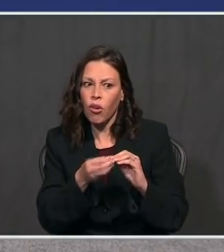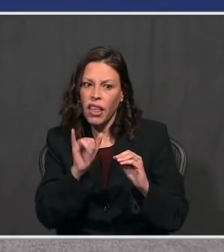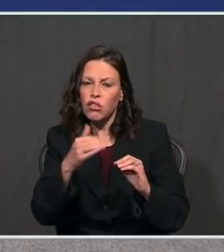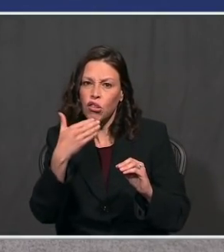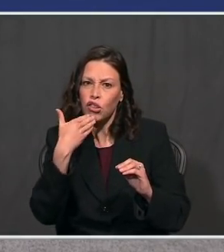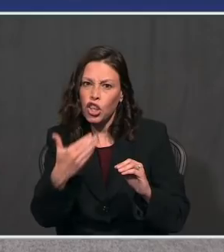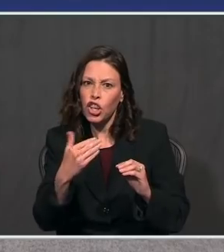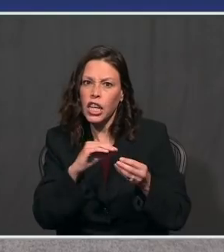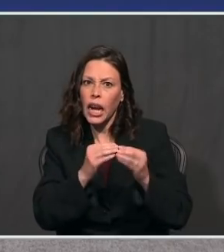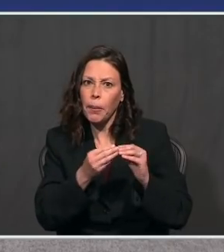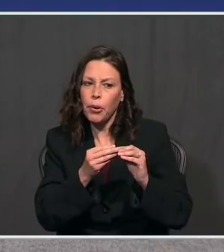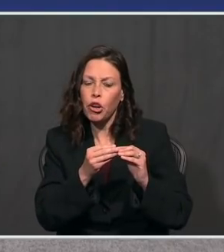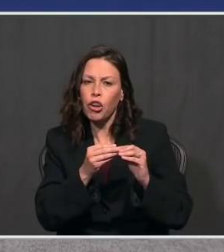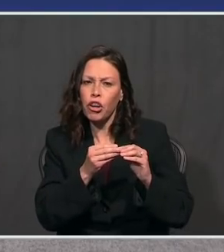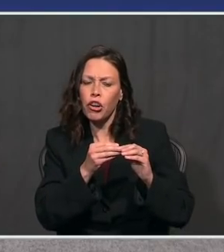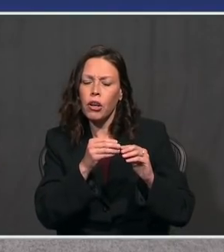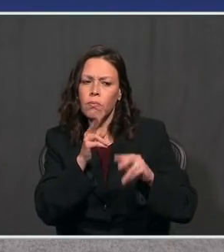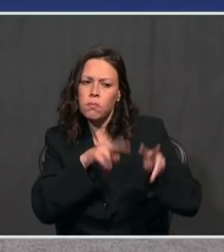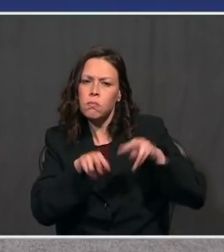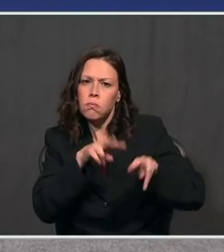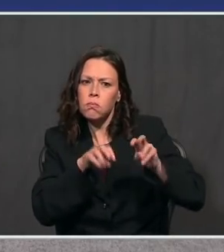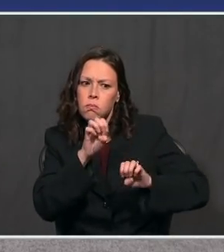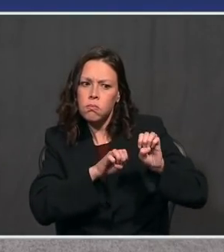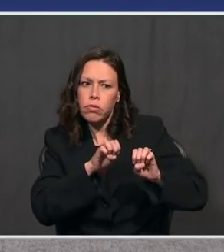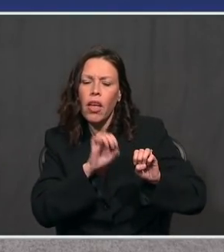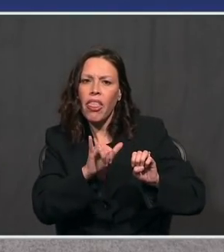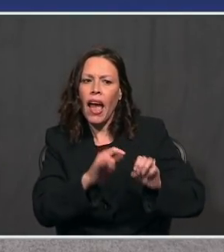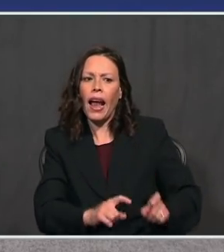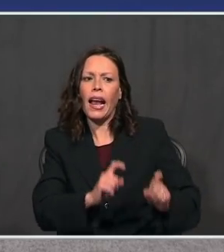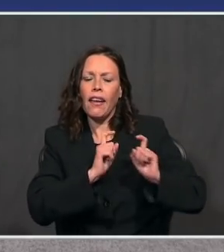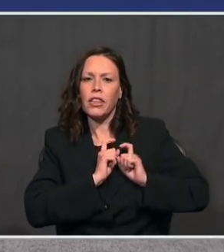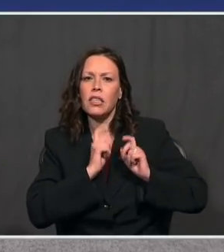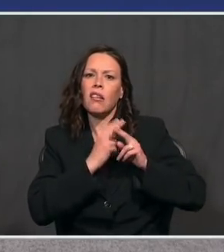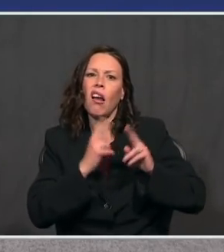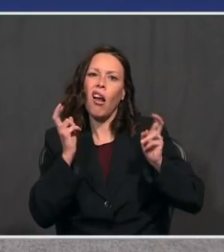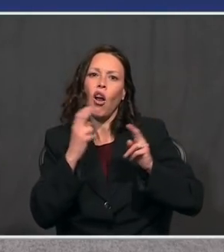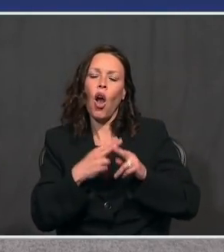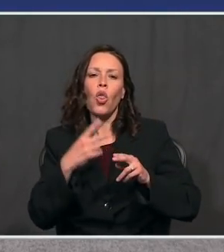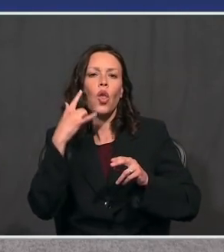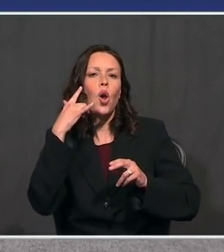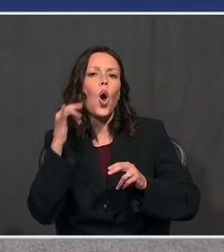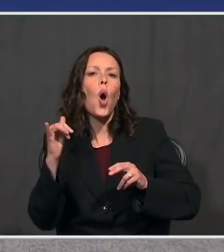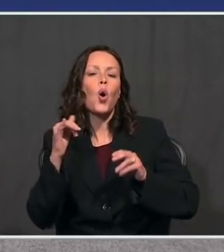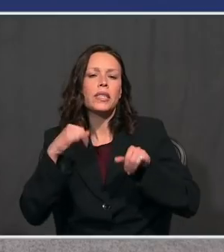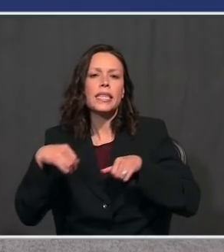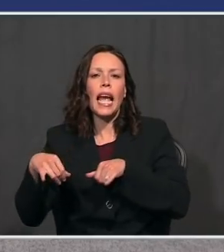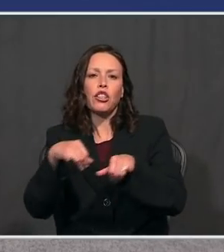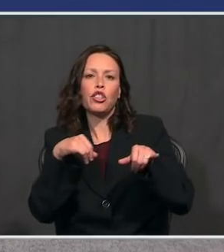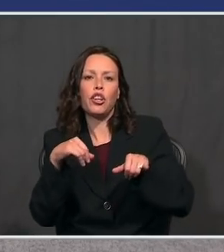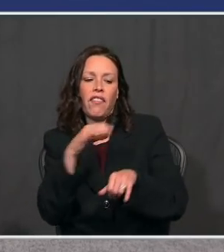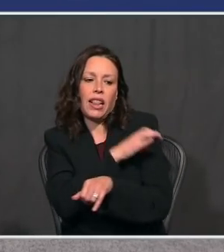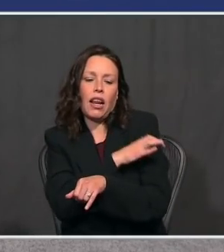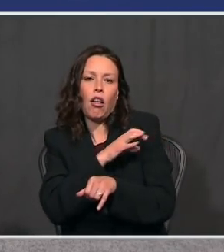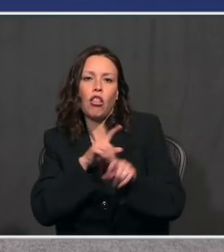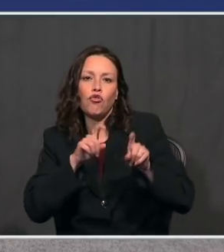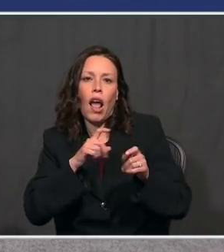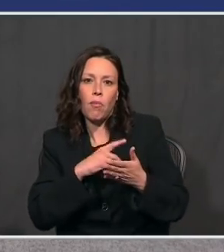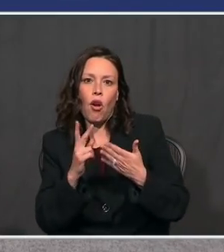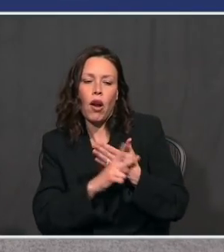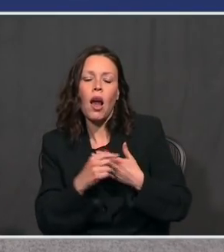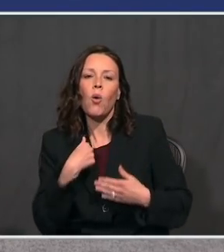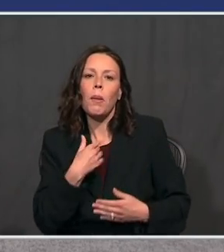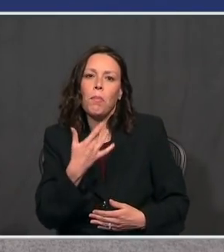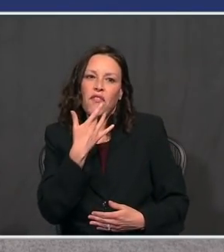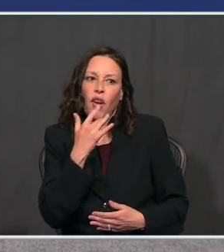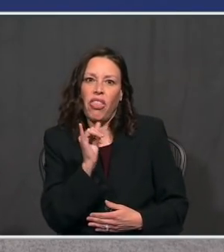size program. And so that's giving us kind of the gold standard types of a clinical trial program that we'd like to